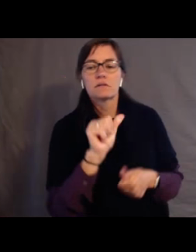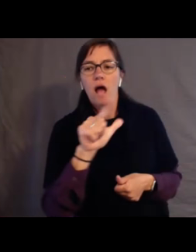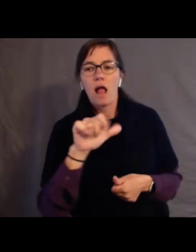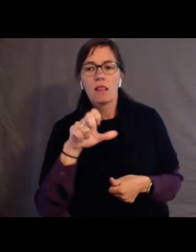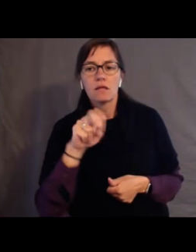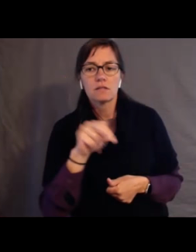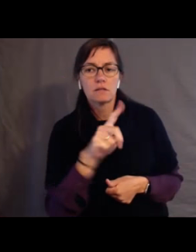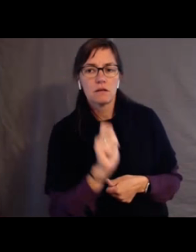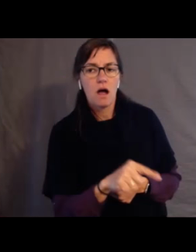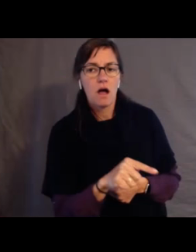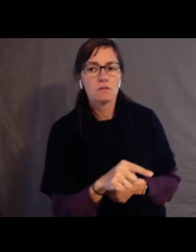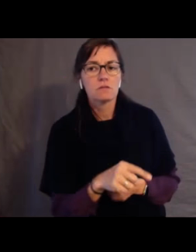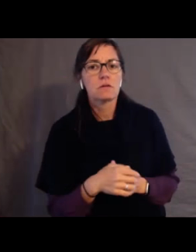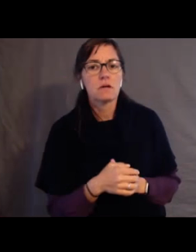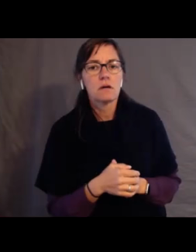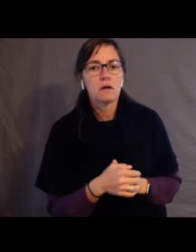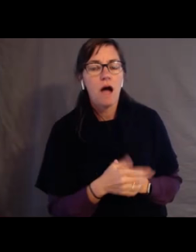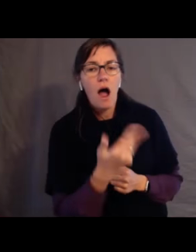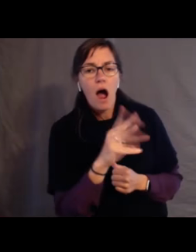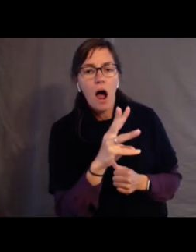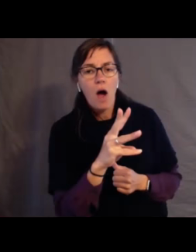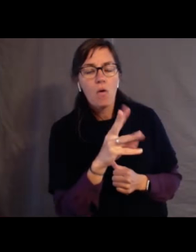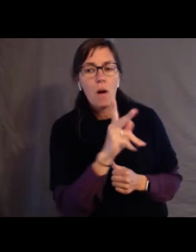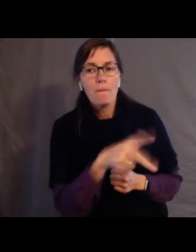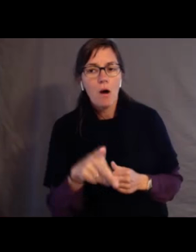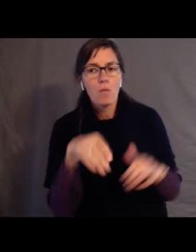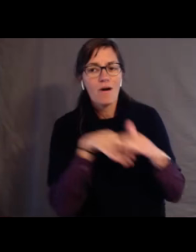how you will be sharing the PowerPoint.